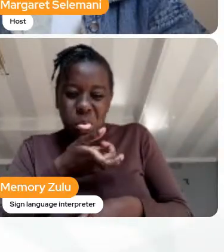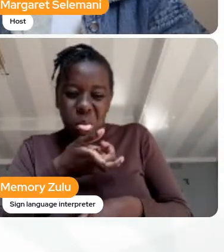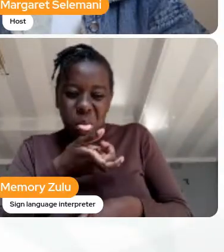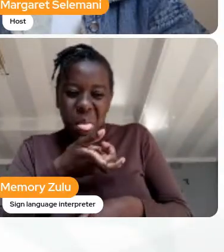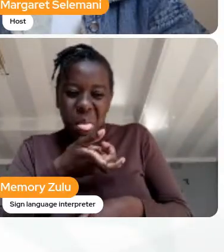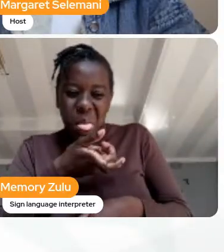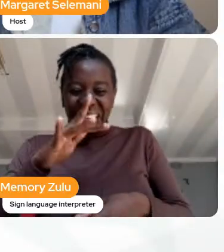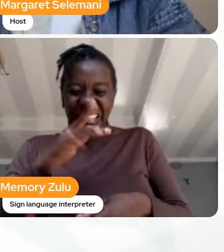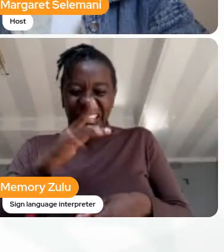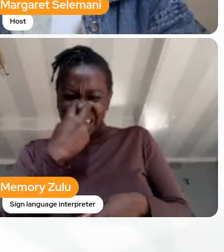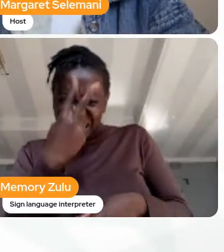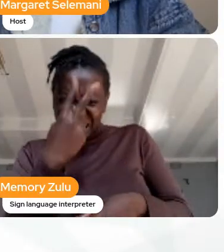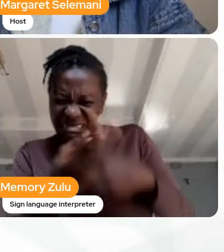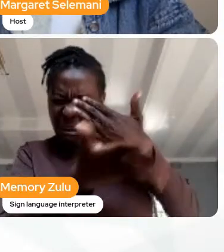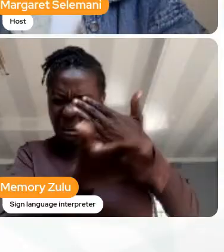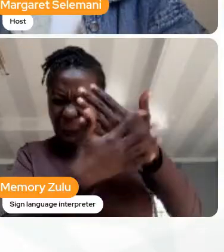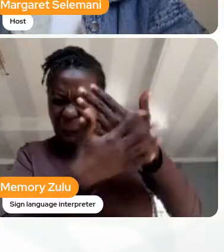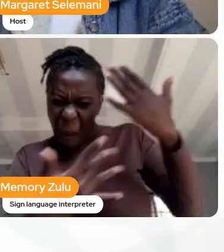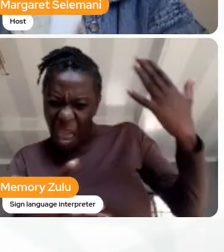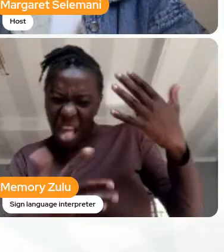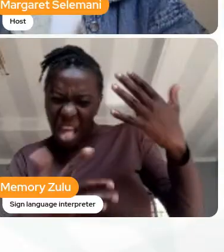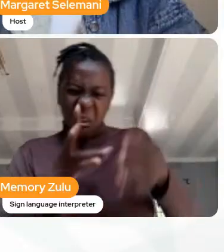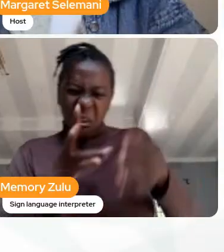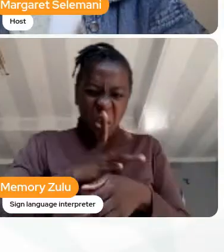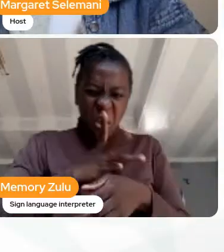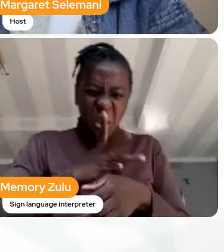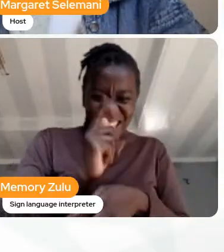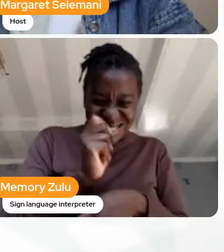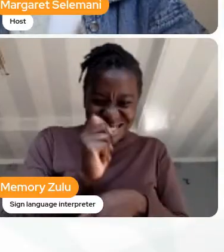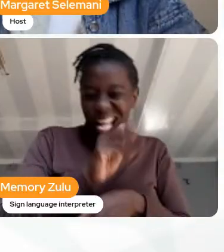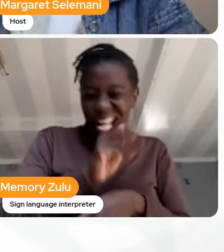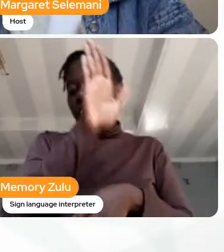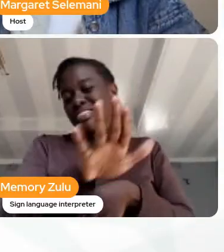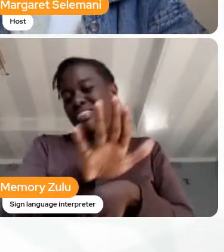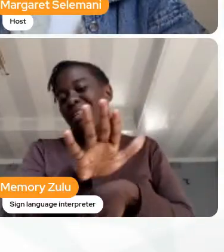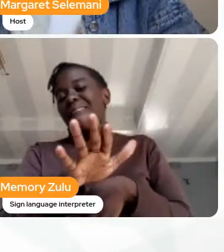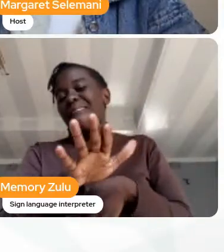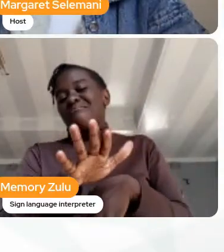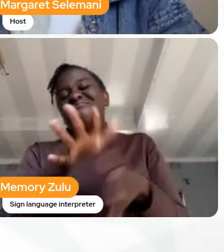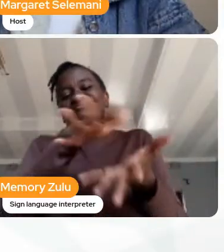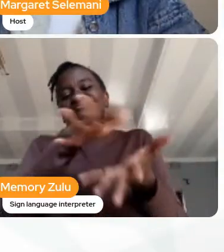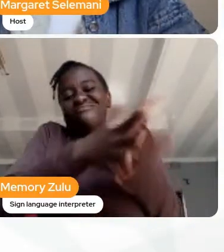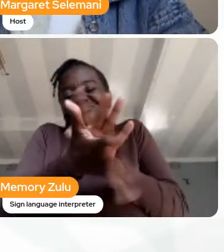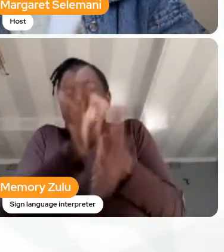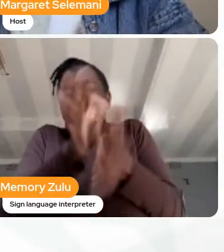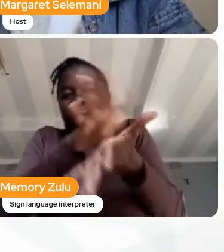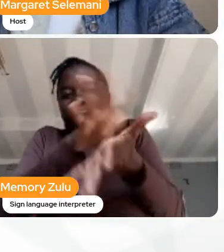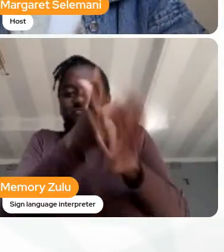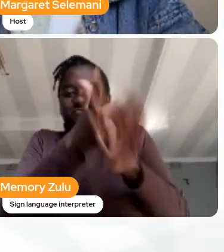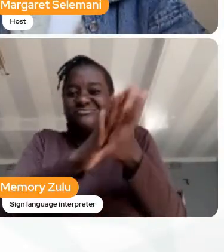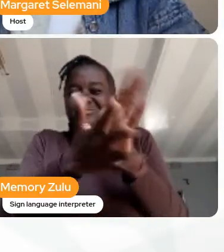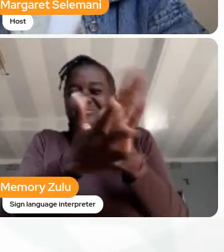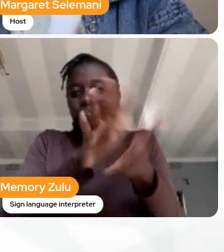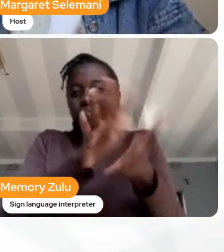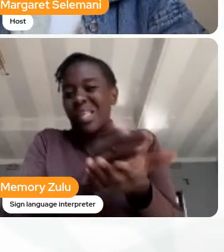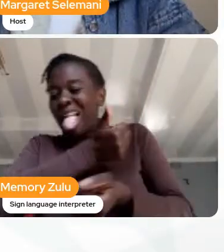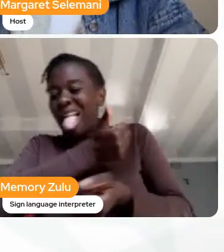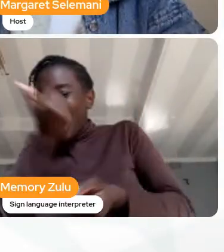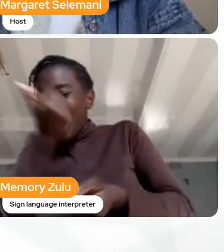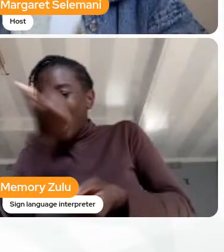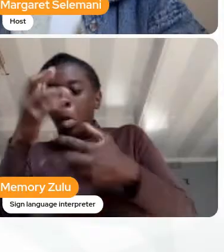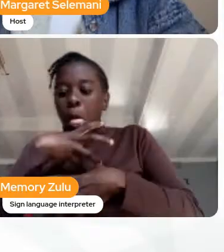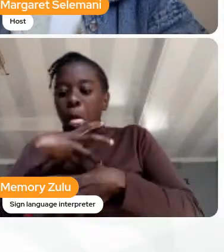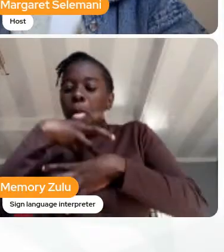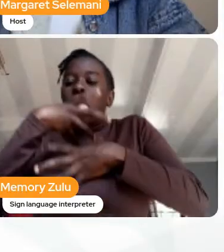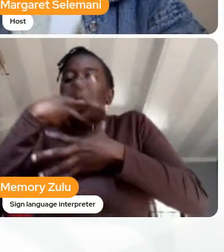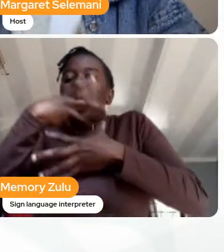would eventually have some sort of fever, nausea, vomiting, and these are almost